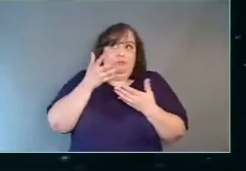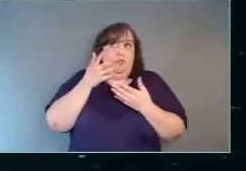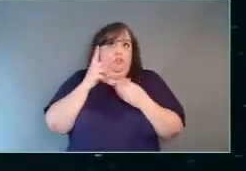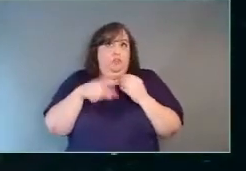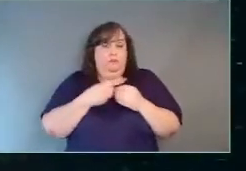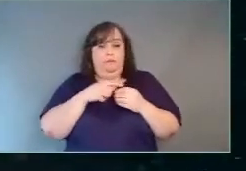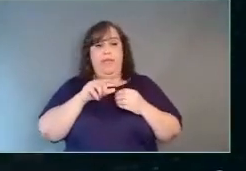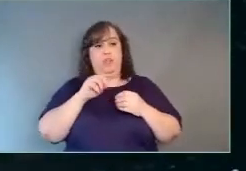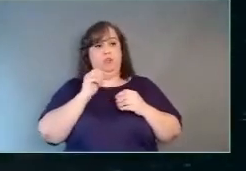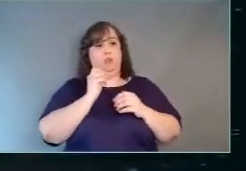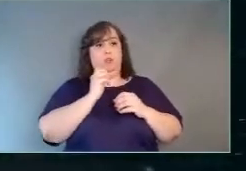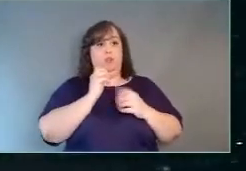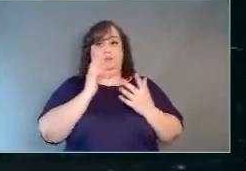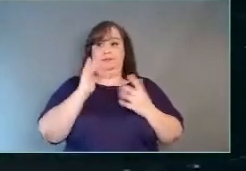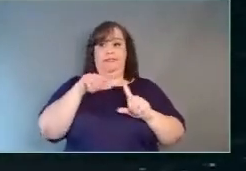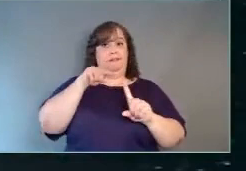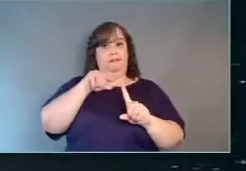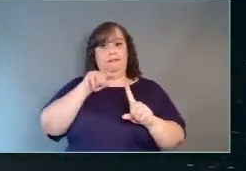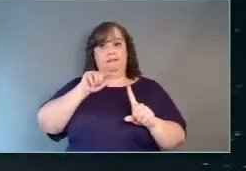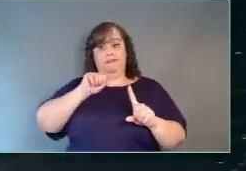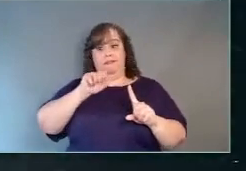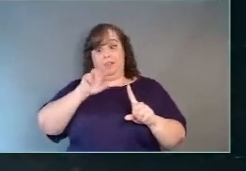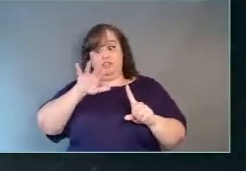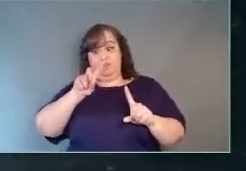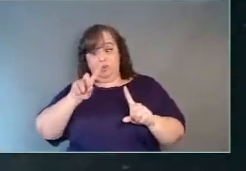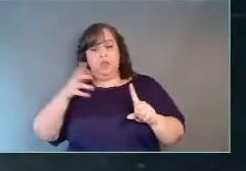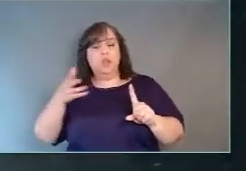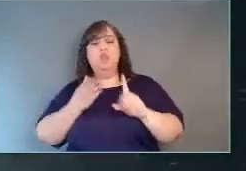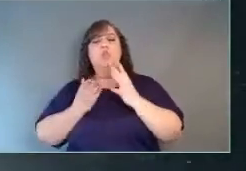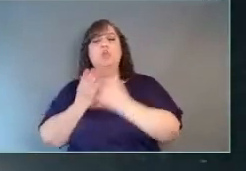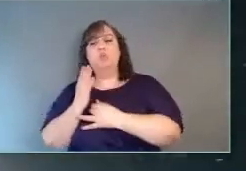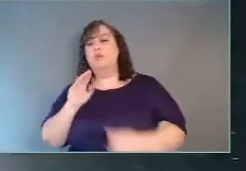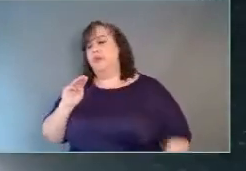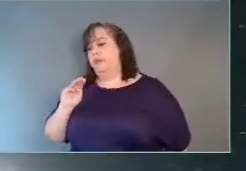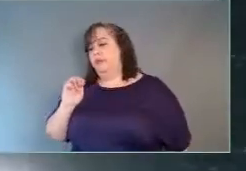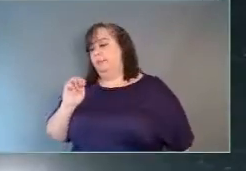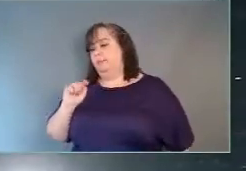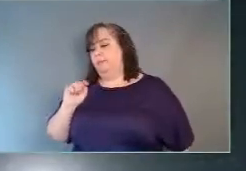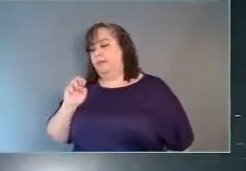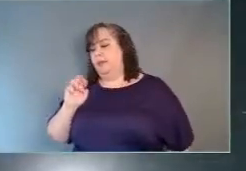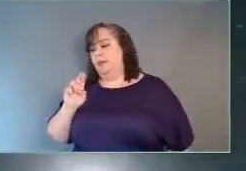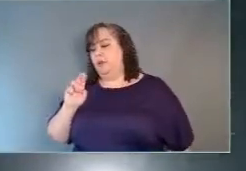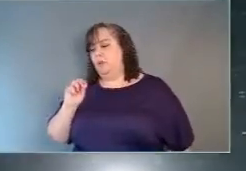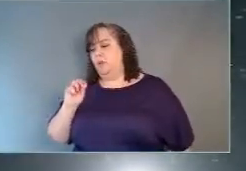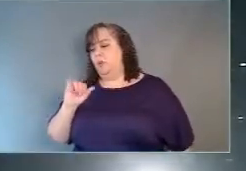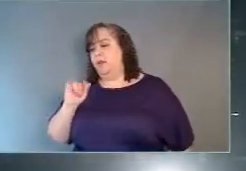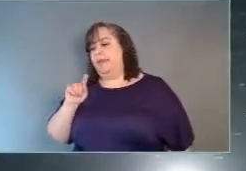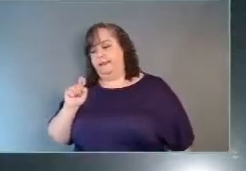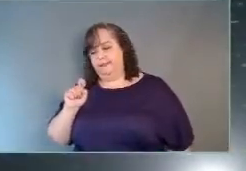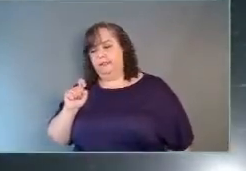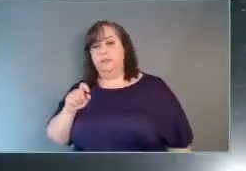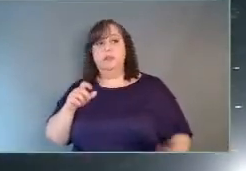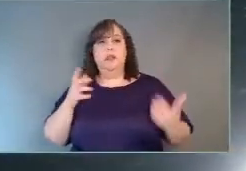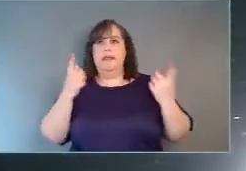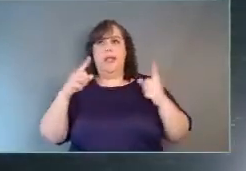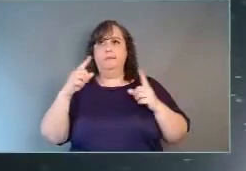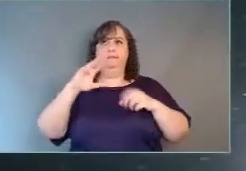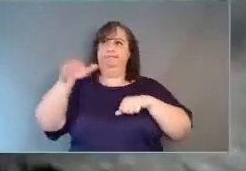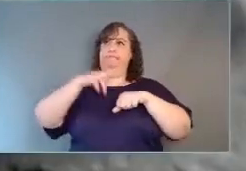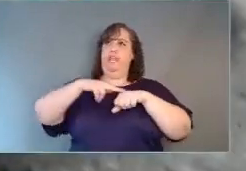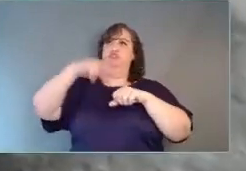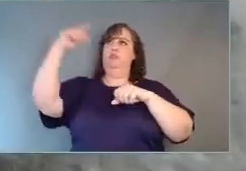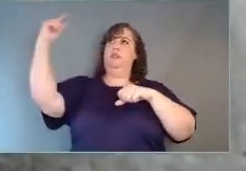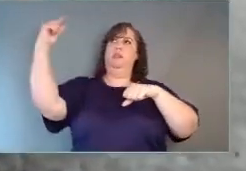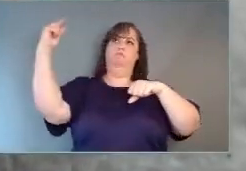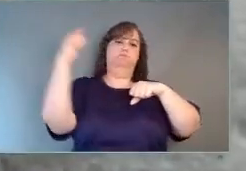that we get delivered to Earth through just natural impacts every year. And so we have